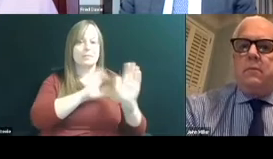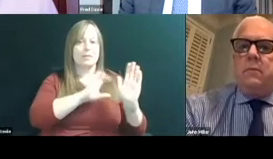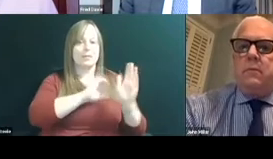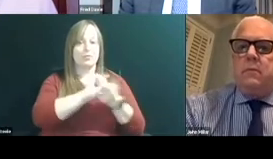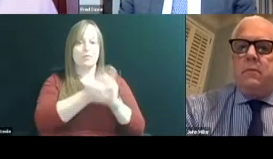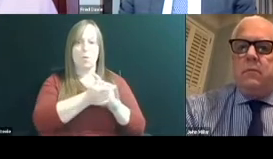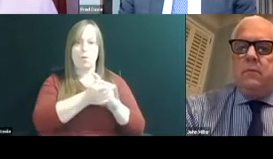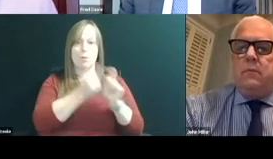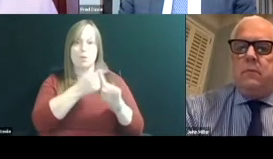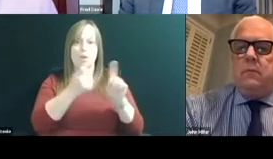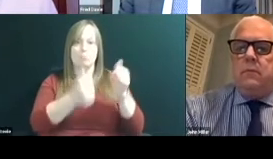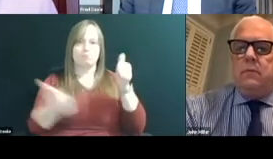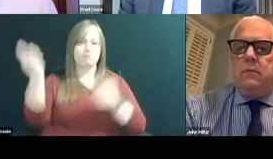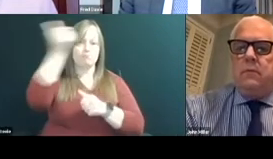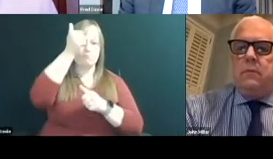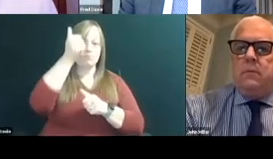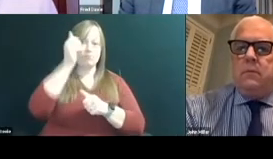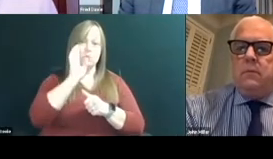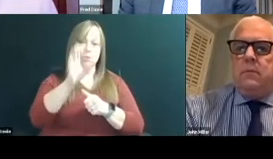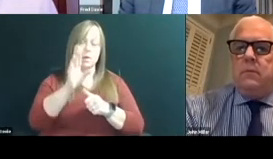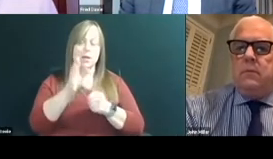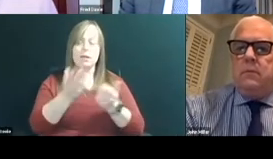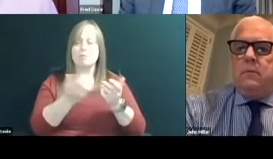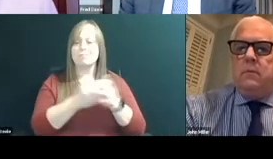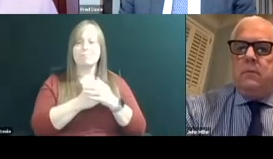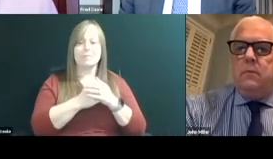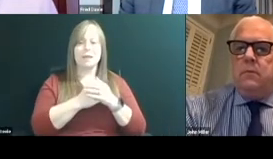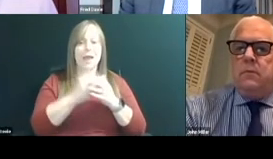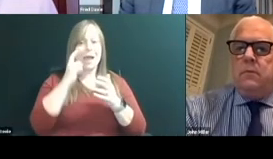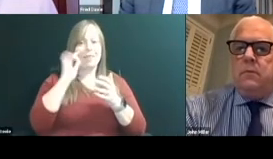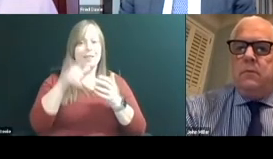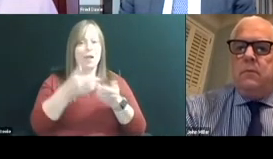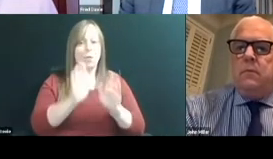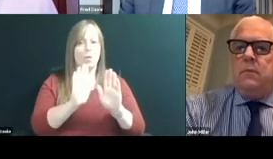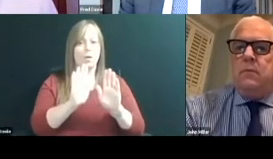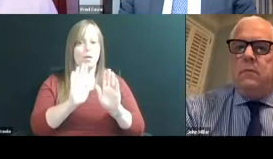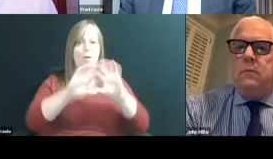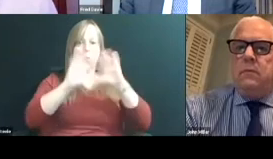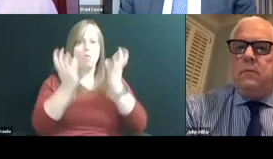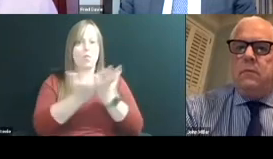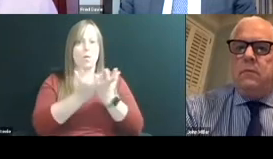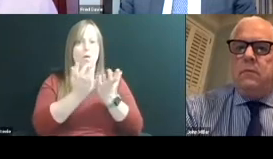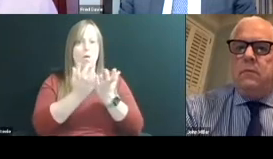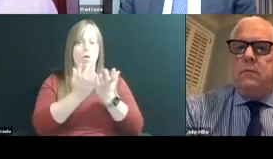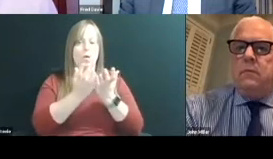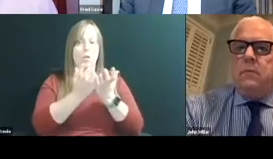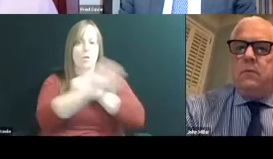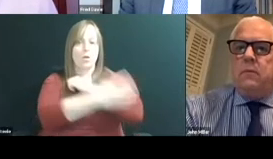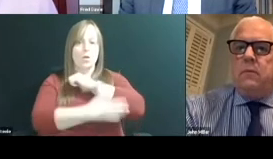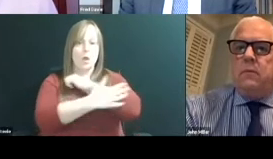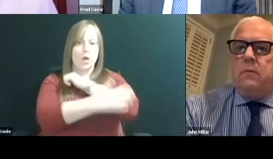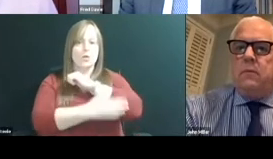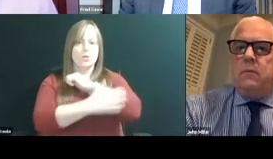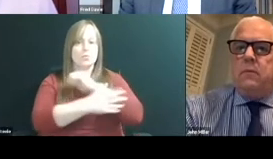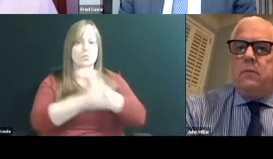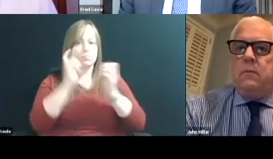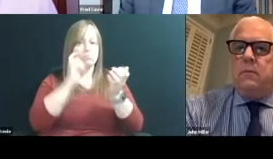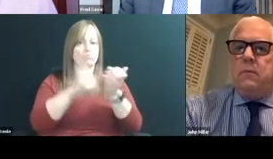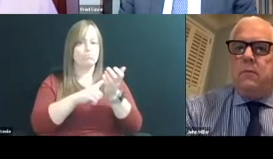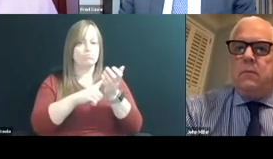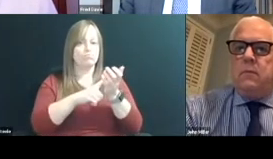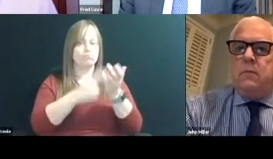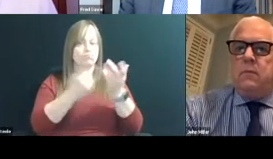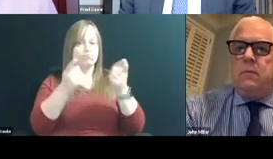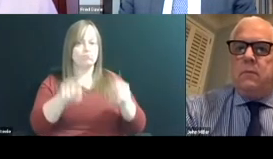to come from the top sooner than later. I think that that is going to help overall the entire country reckon with